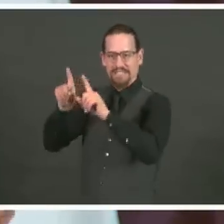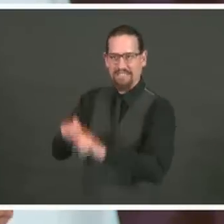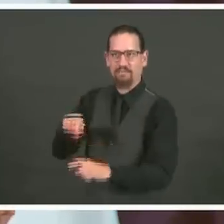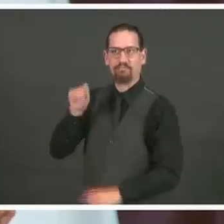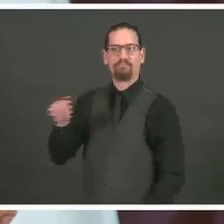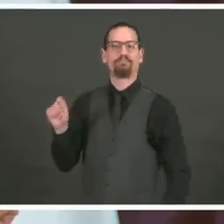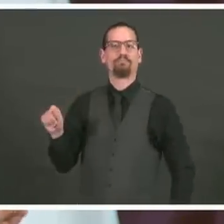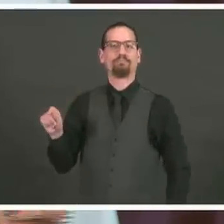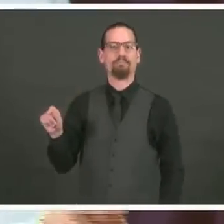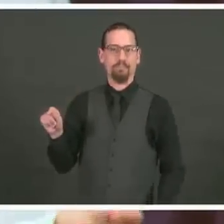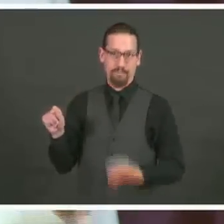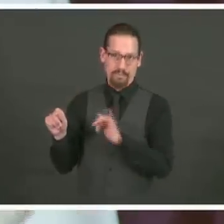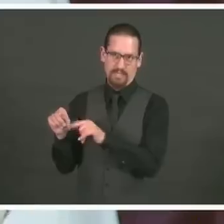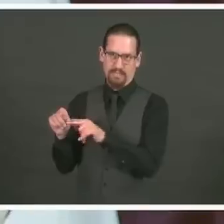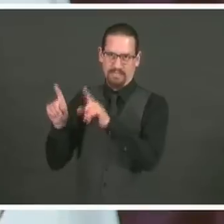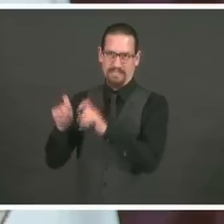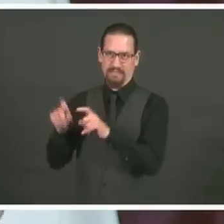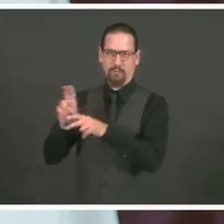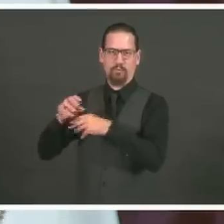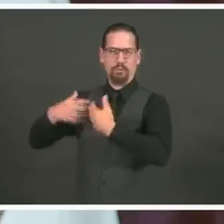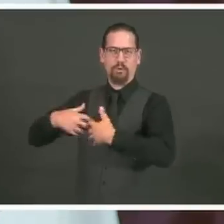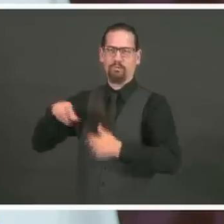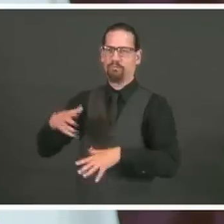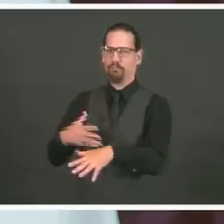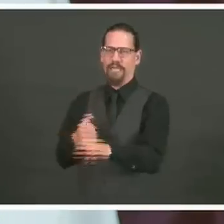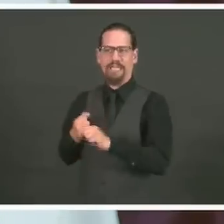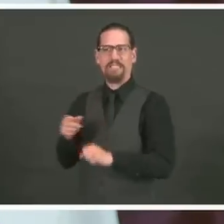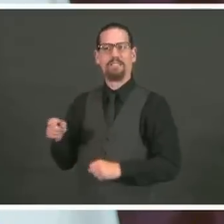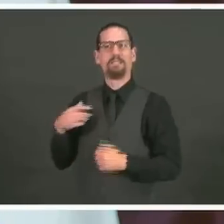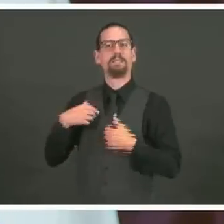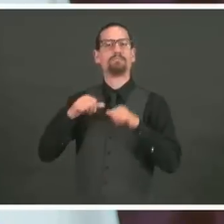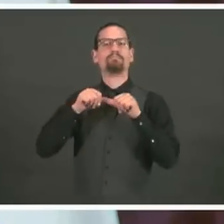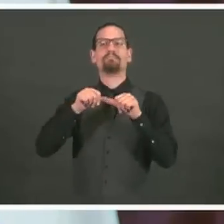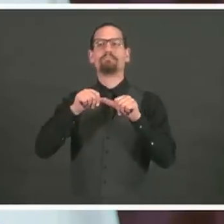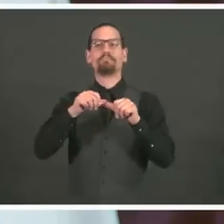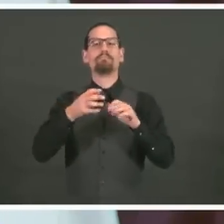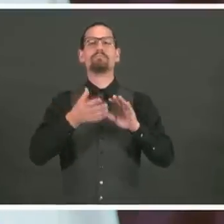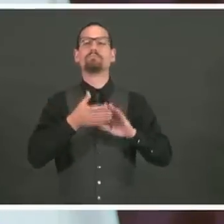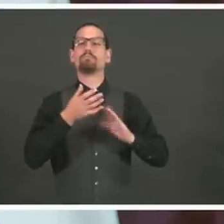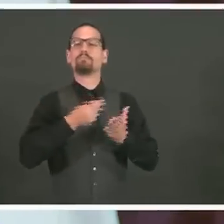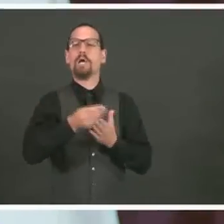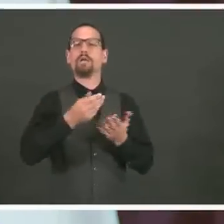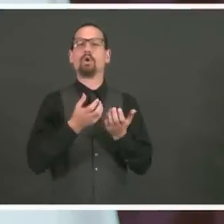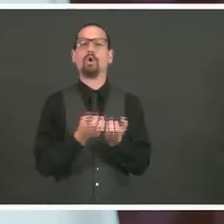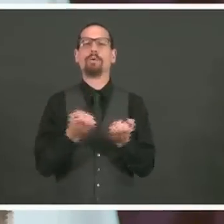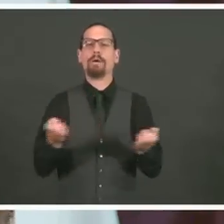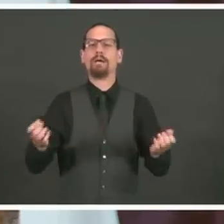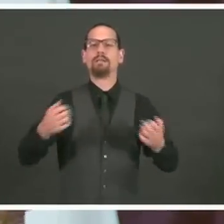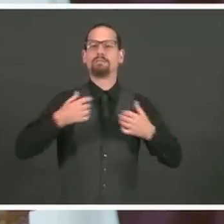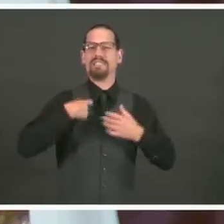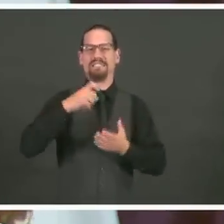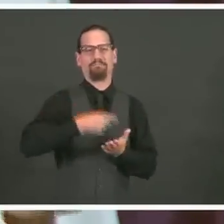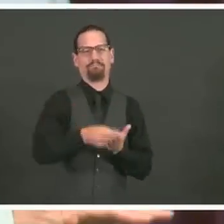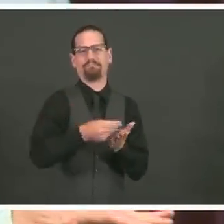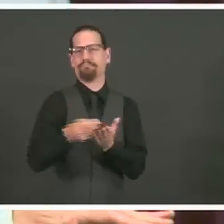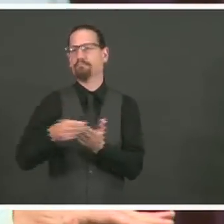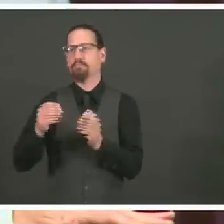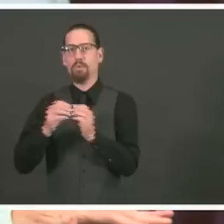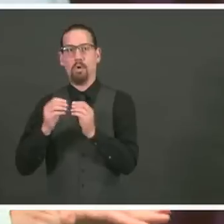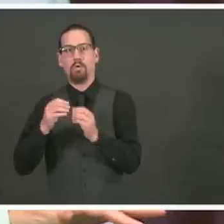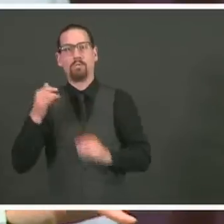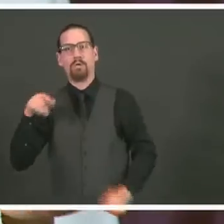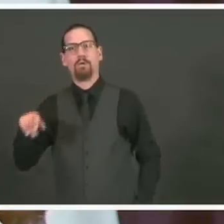test machines, and we're continuing to buy more rapid test machines, but we are deploying them